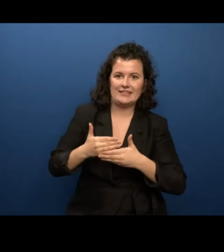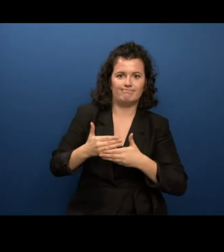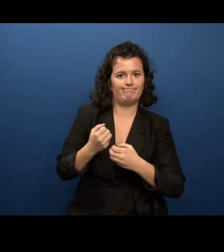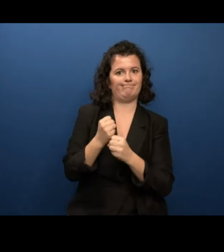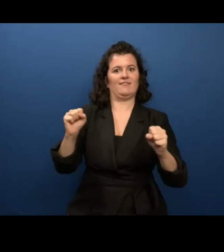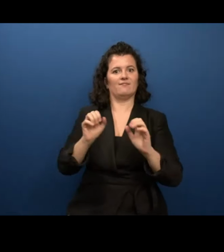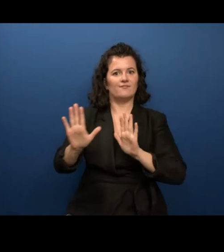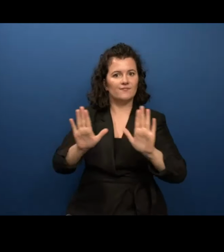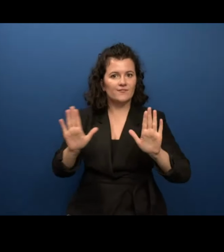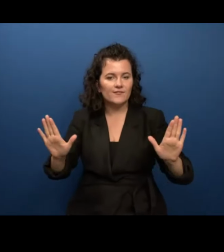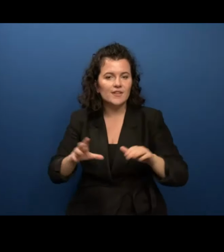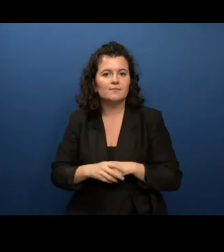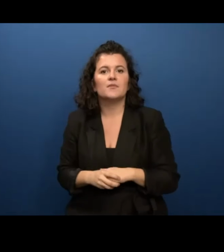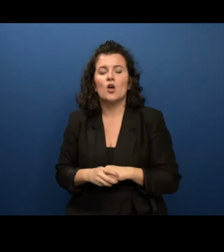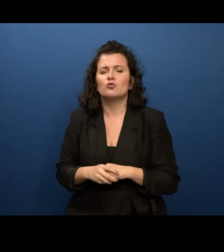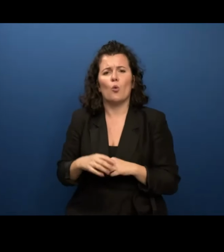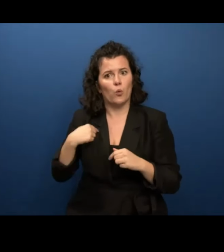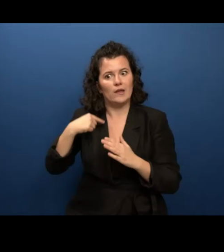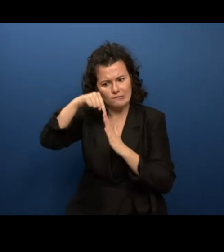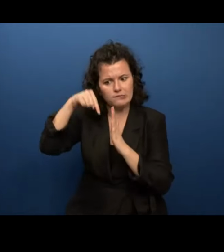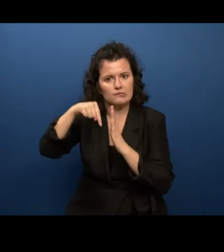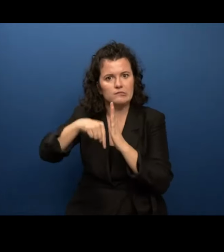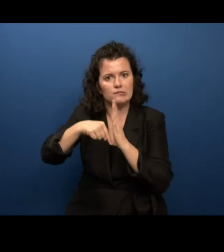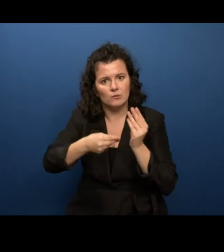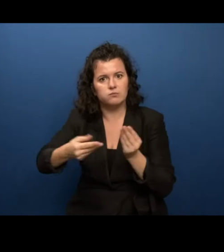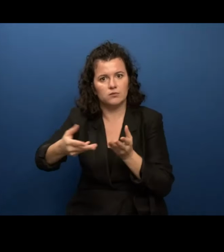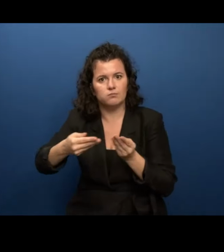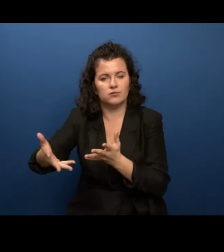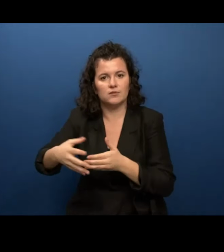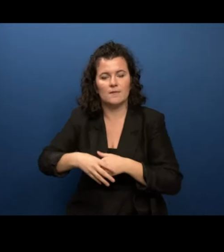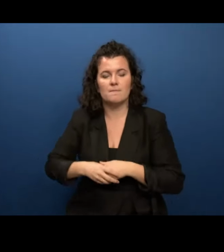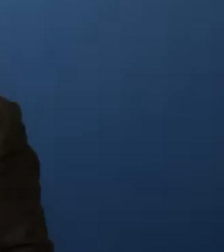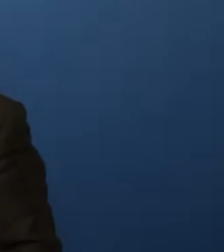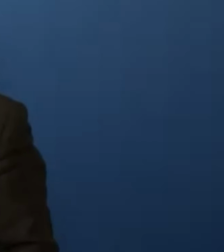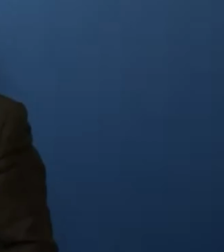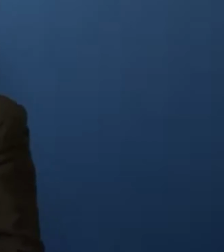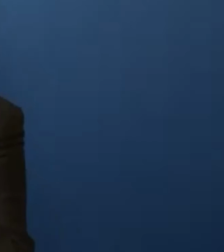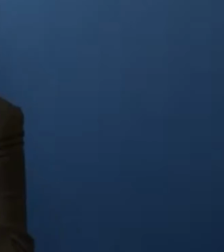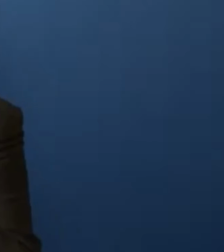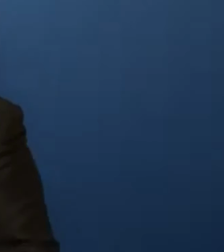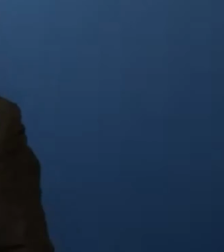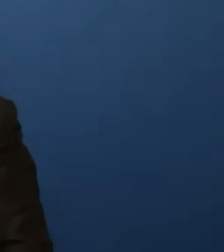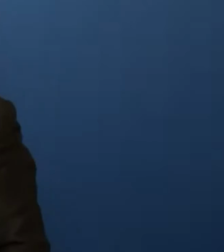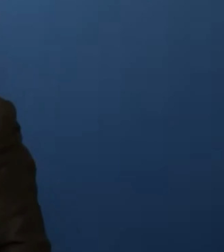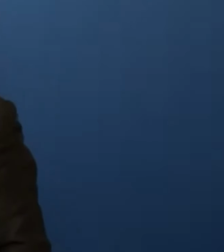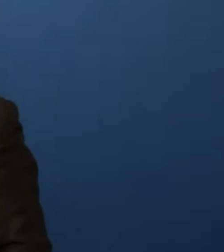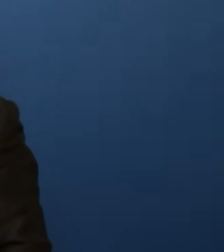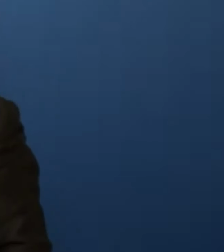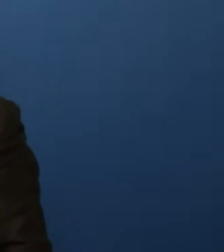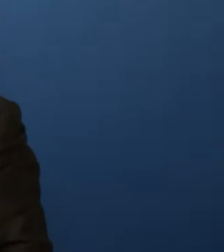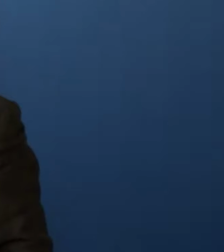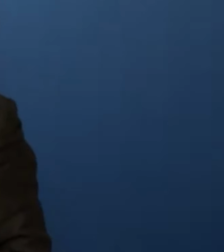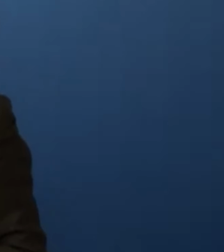the carekeepers of these special groups, the carekeepers are the general public. So we need not to isolate people with disability from the general